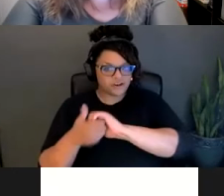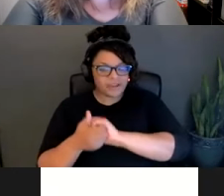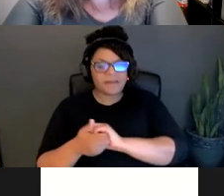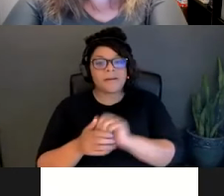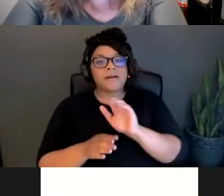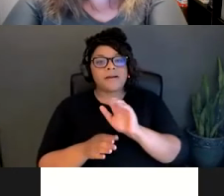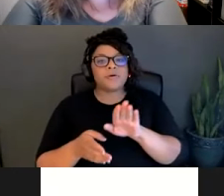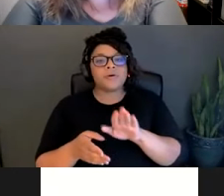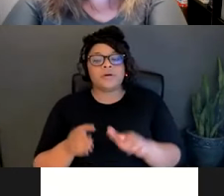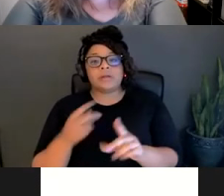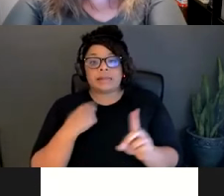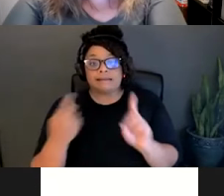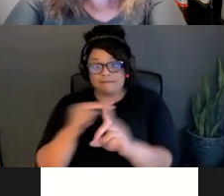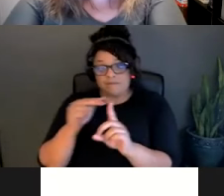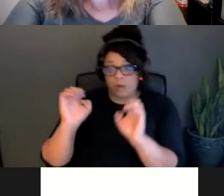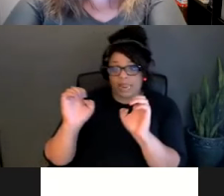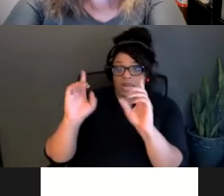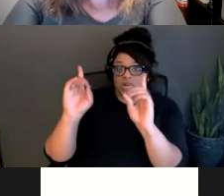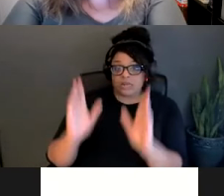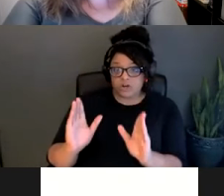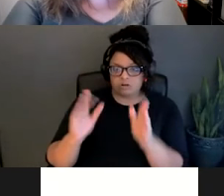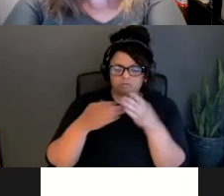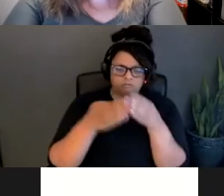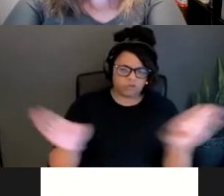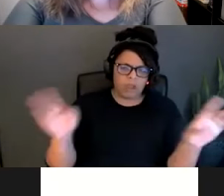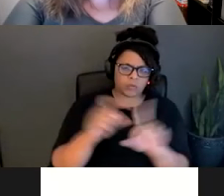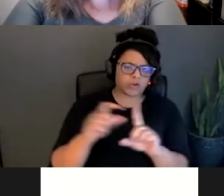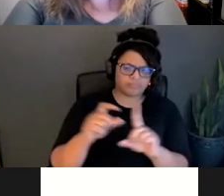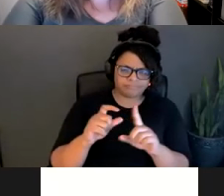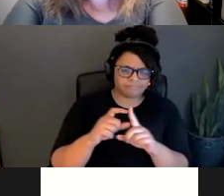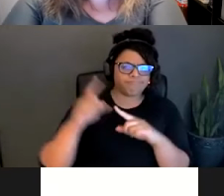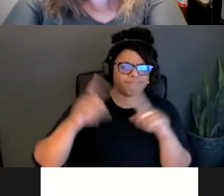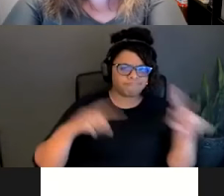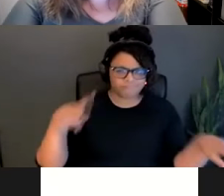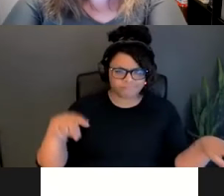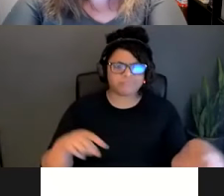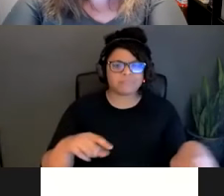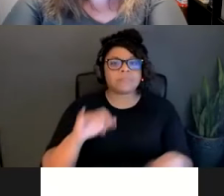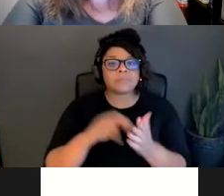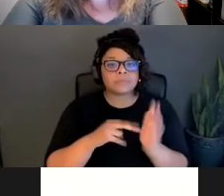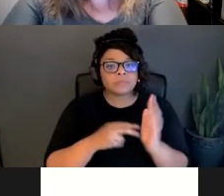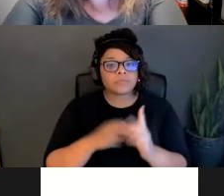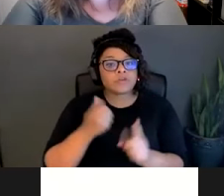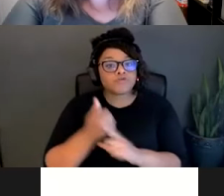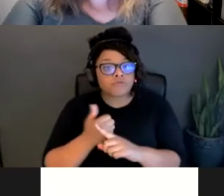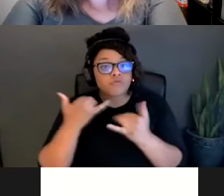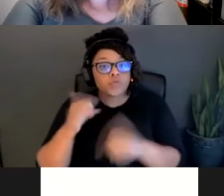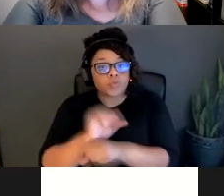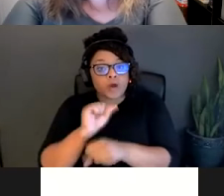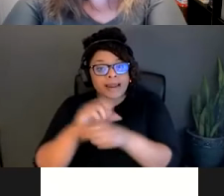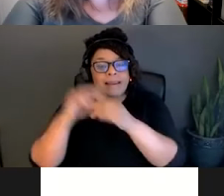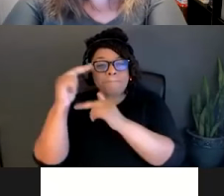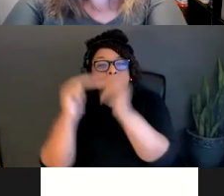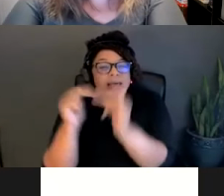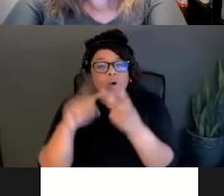we view educators as a very wide-ranging definition. So if you are working in buildings or looking